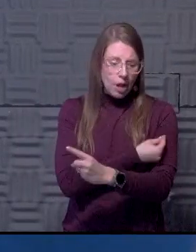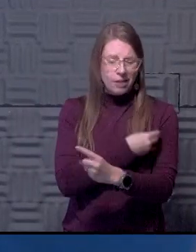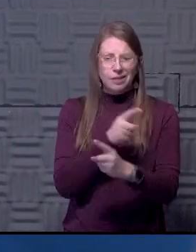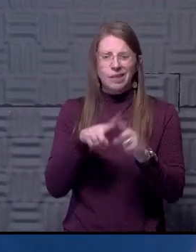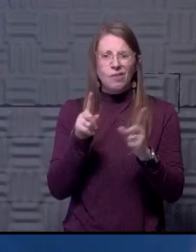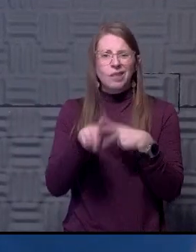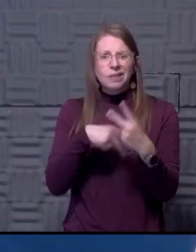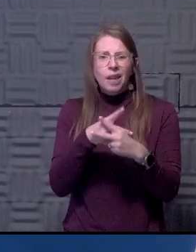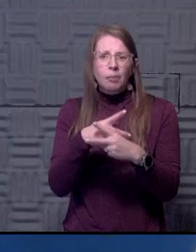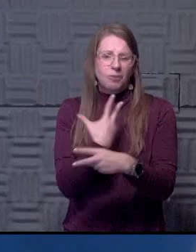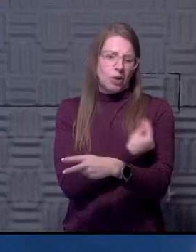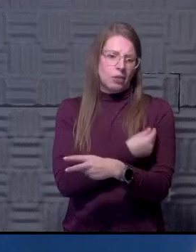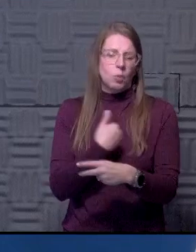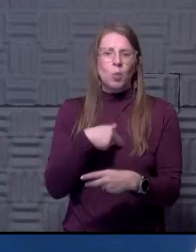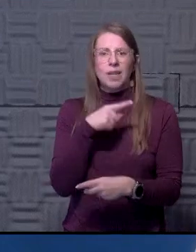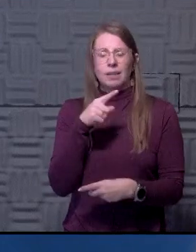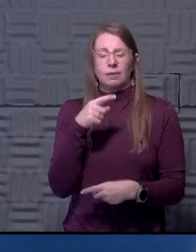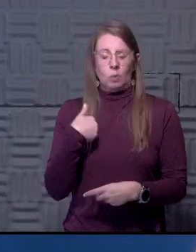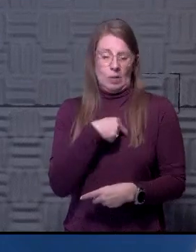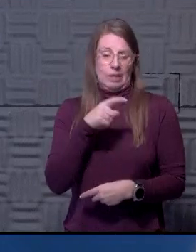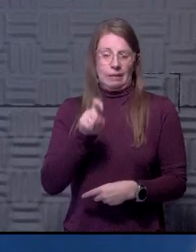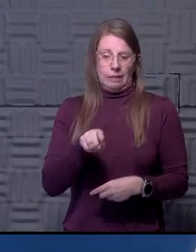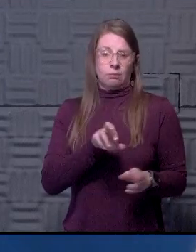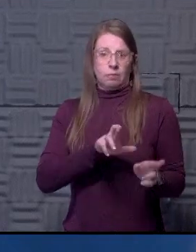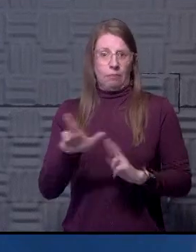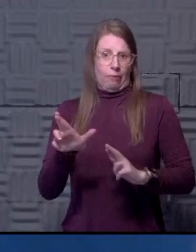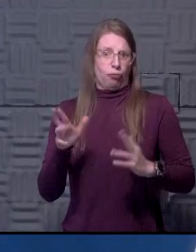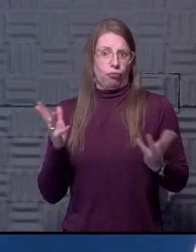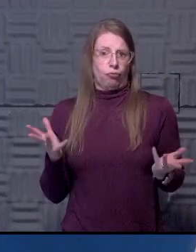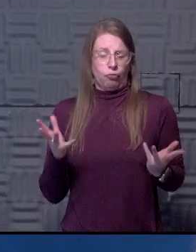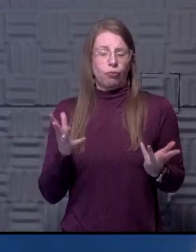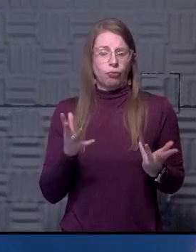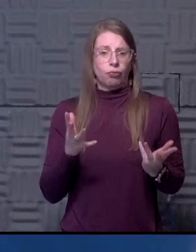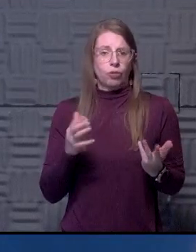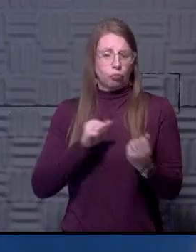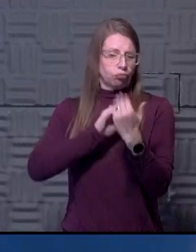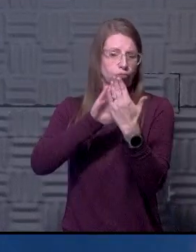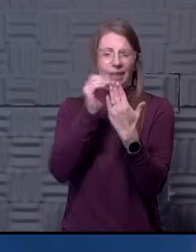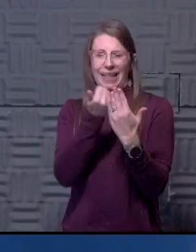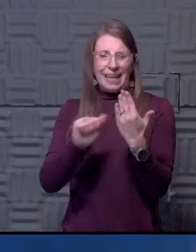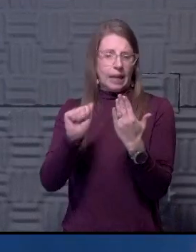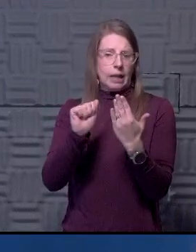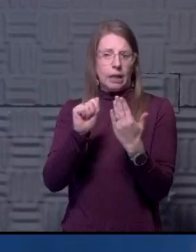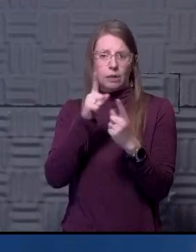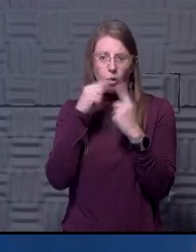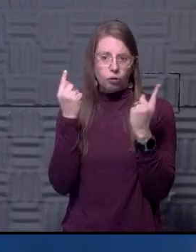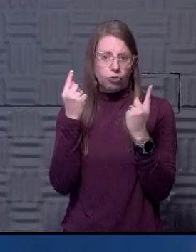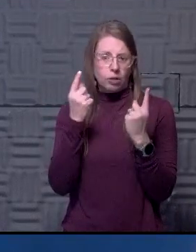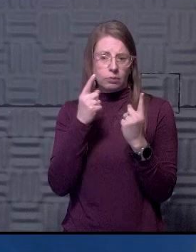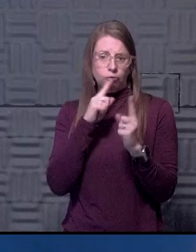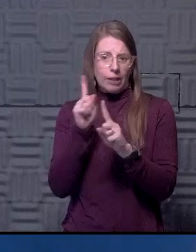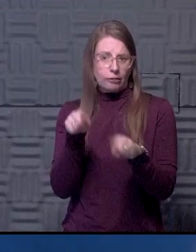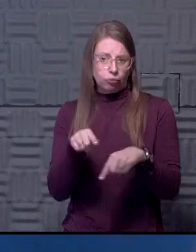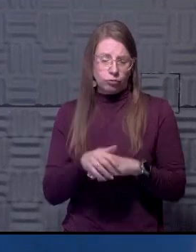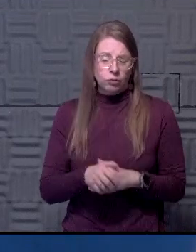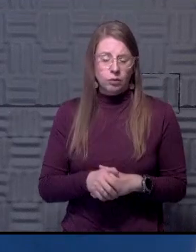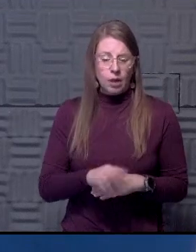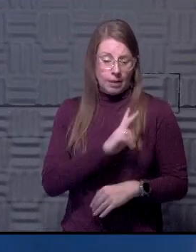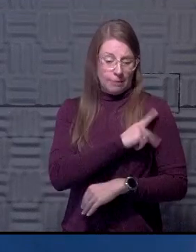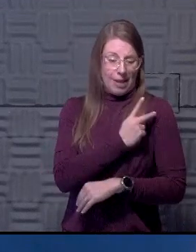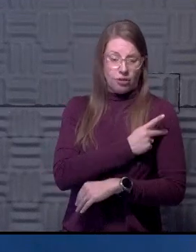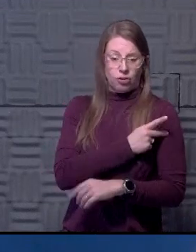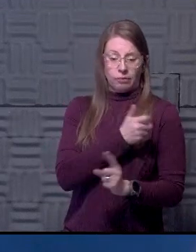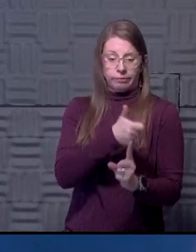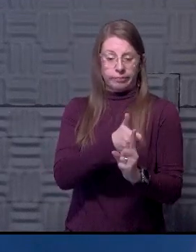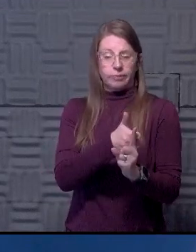just have to be prepared to combat any allergic reaction, and we have to have the patient, the